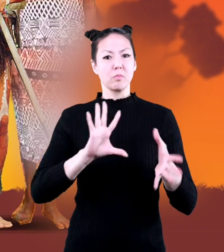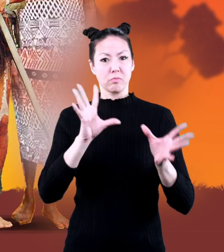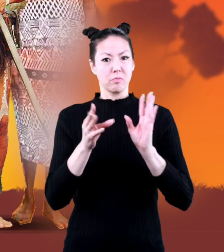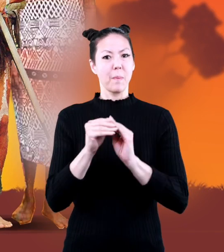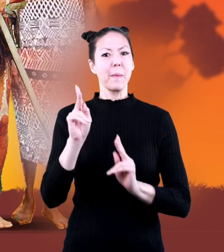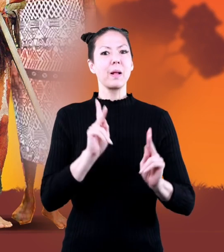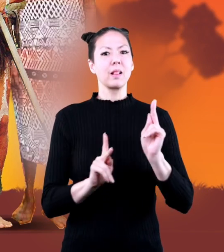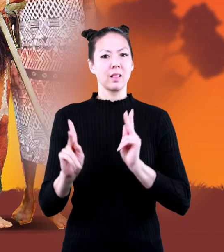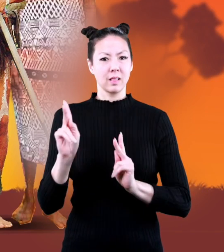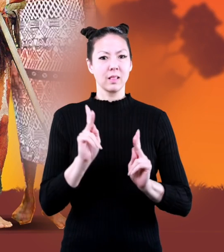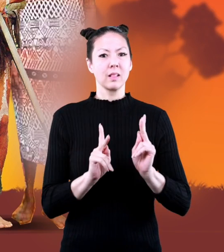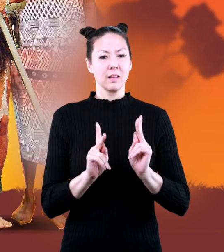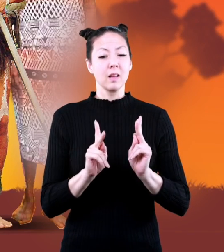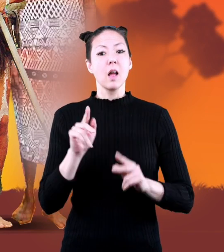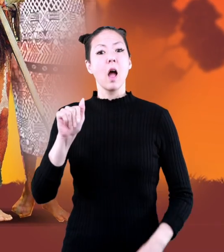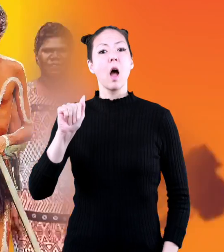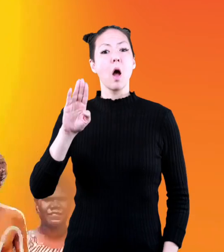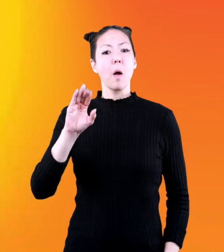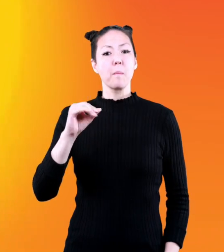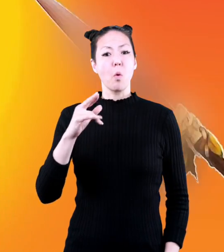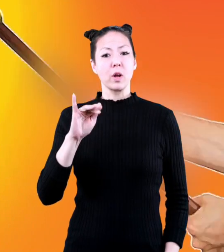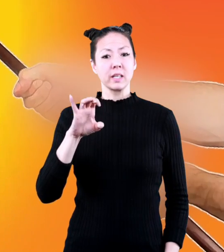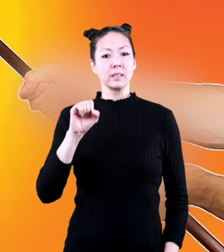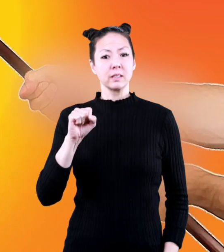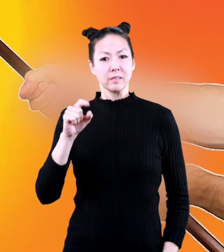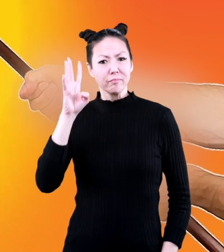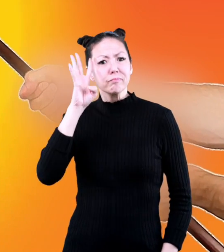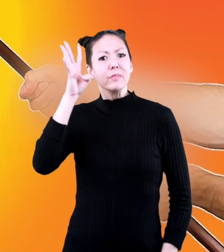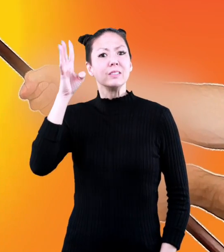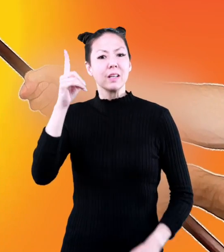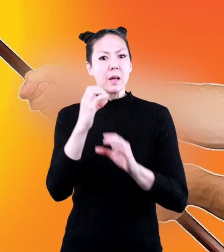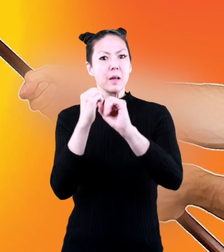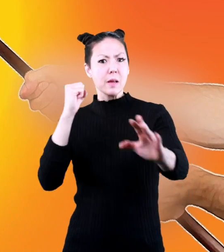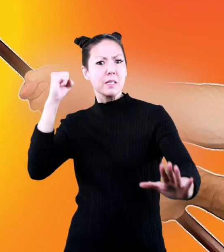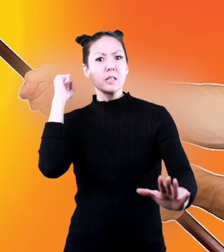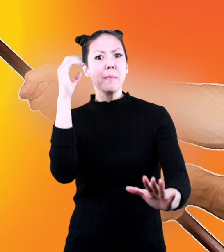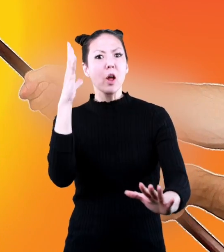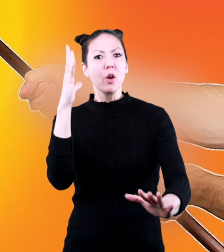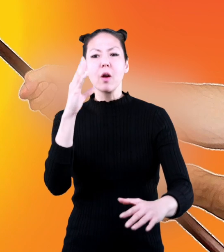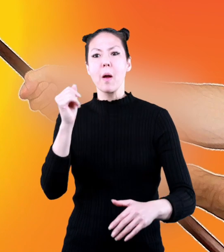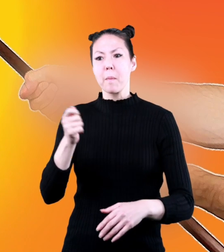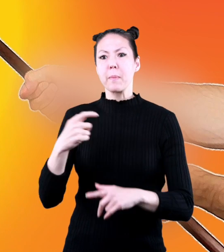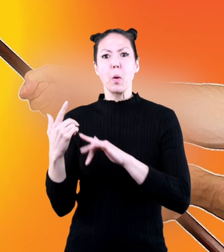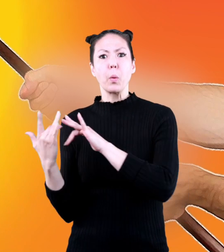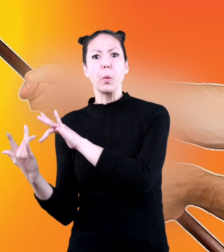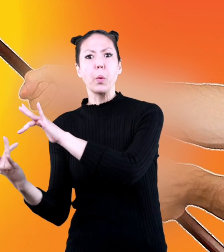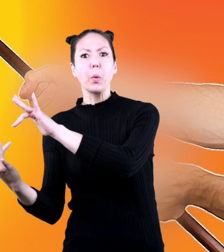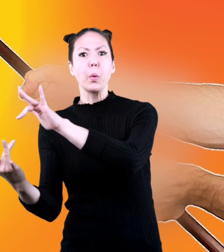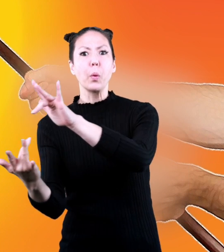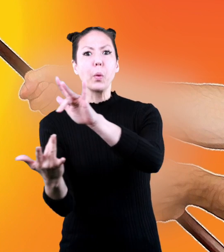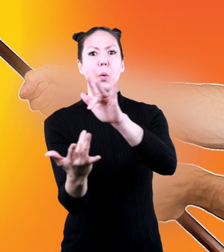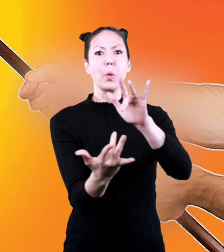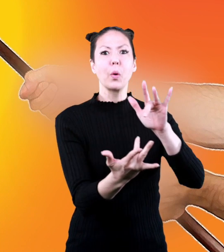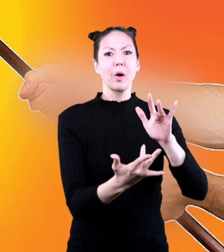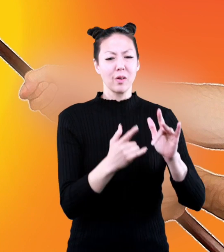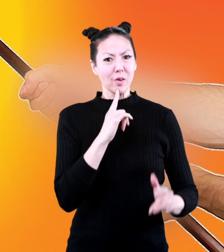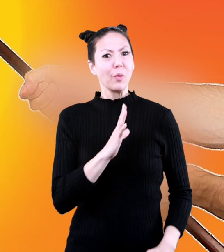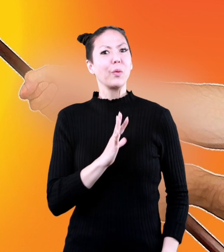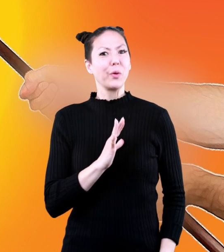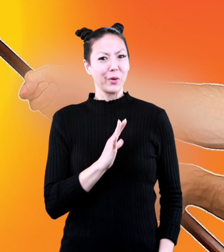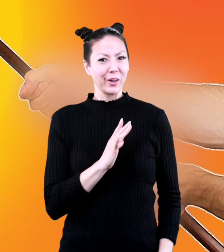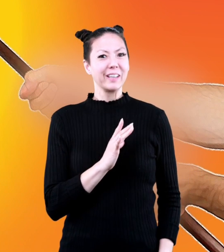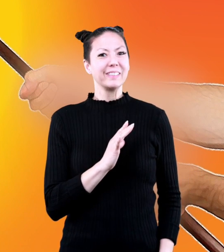of Australia's total population. The Aborigines invented the spear and the